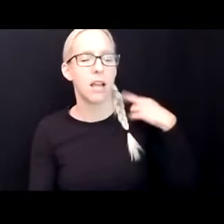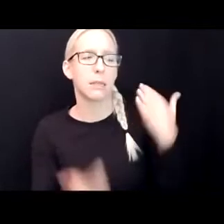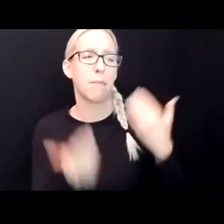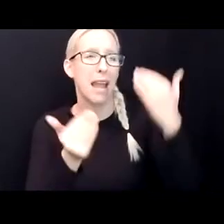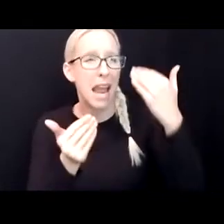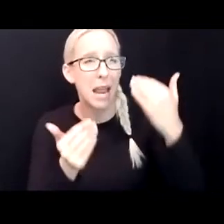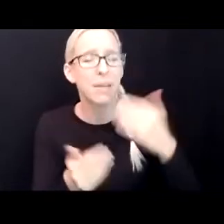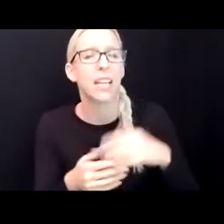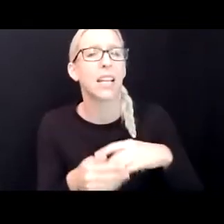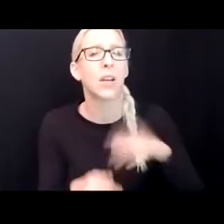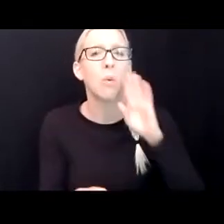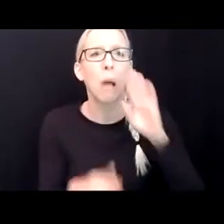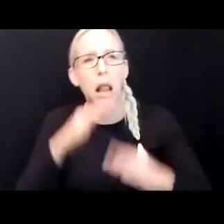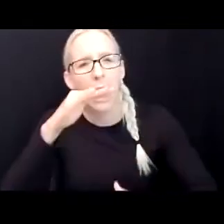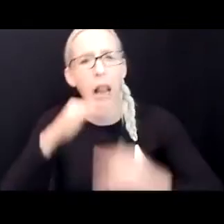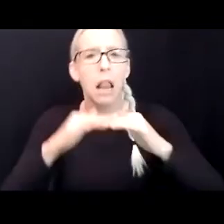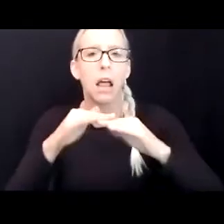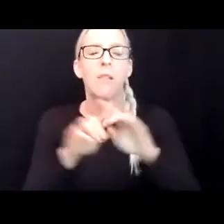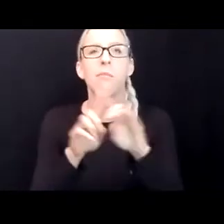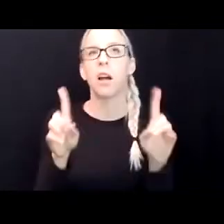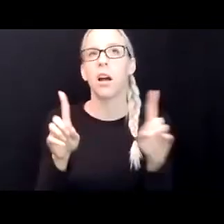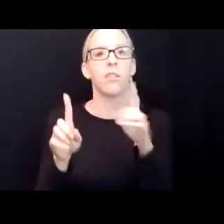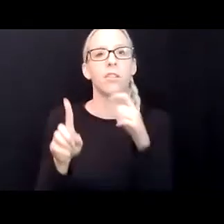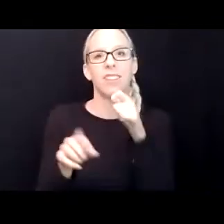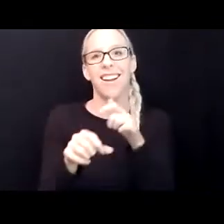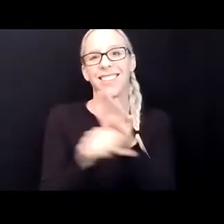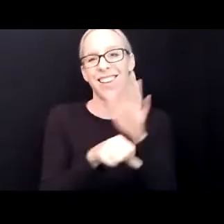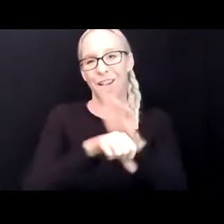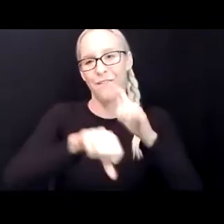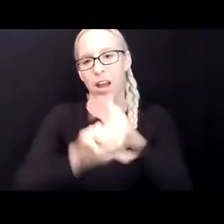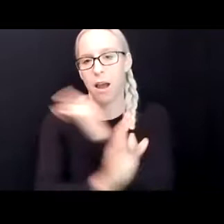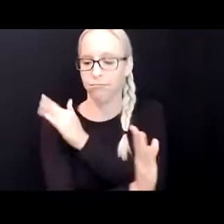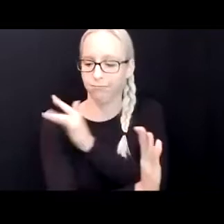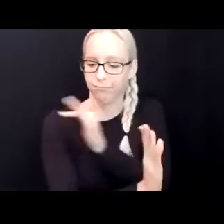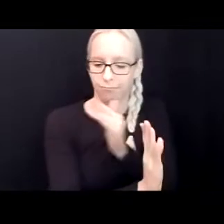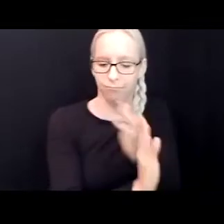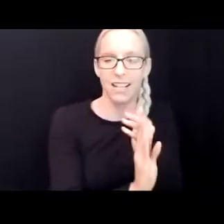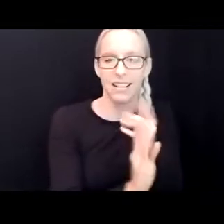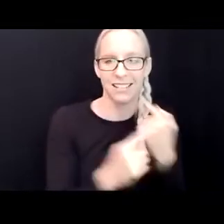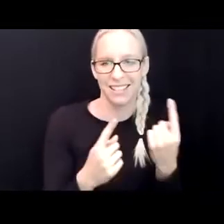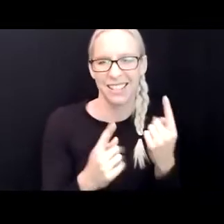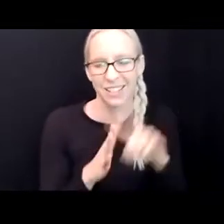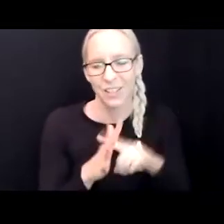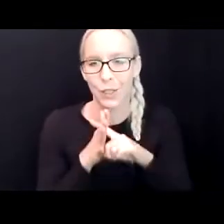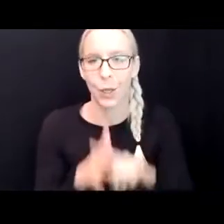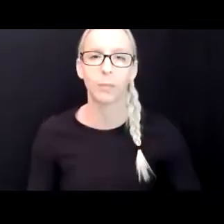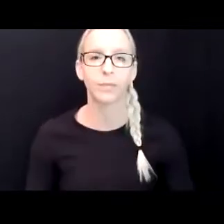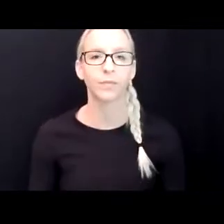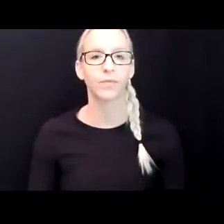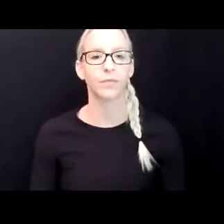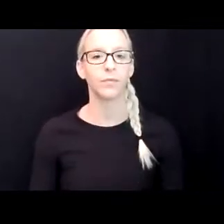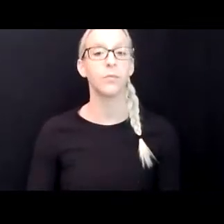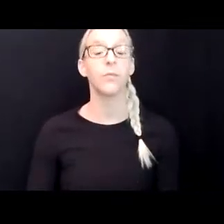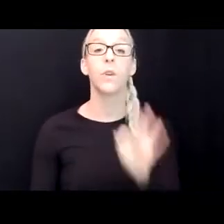we're able to be there yet just because there hasn't been enough time. Under Florida law, Florida was able to make the ABLE